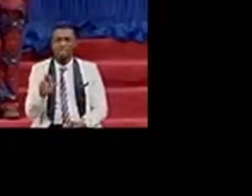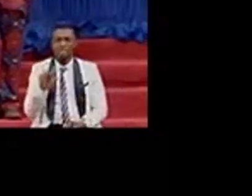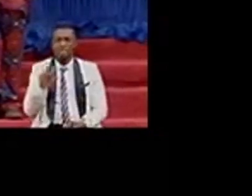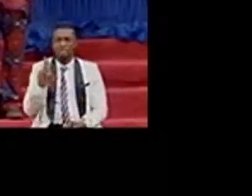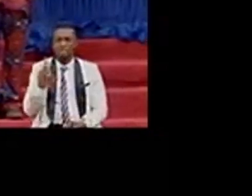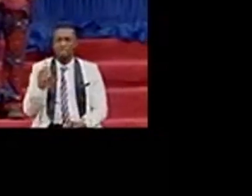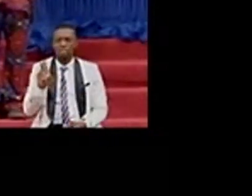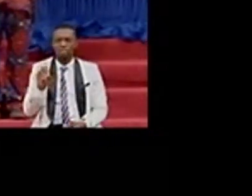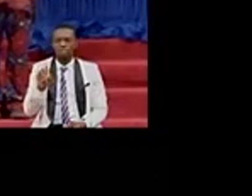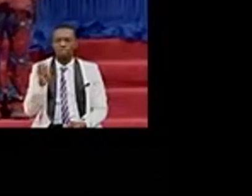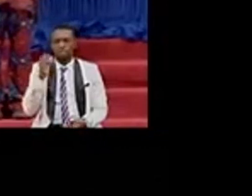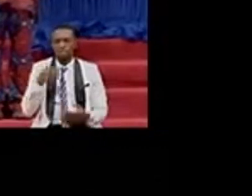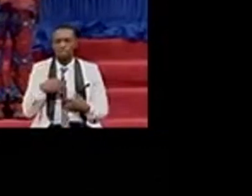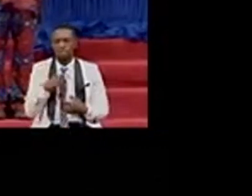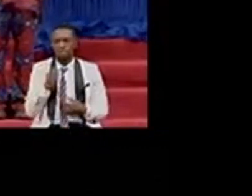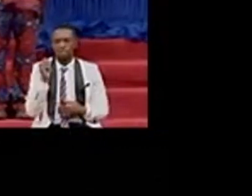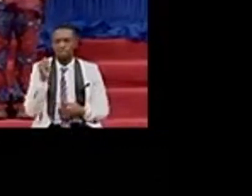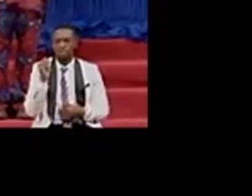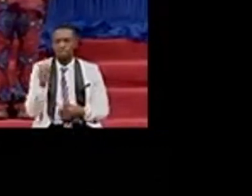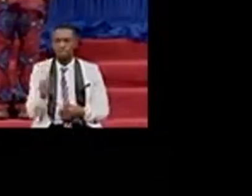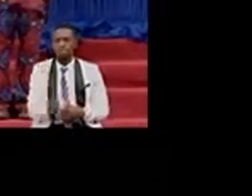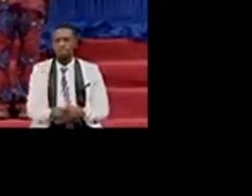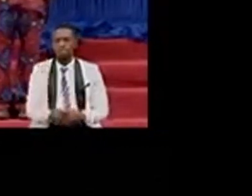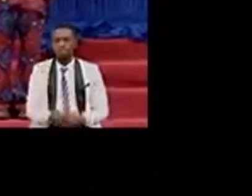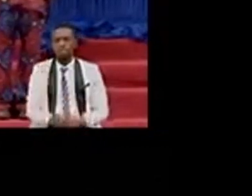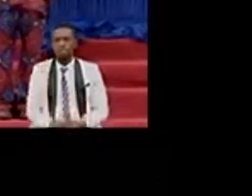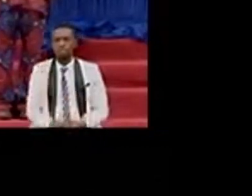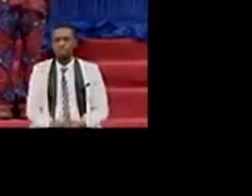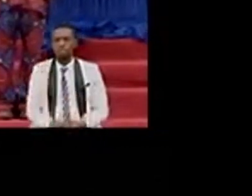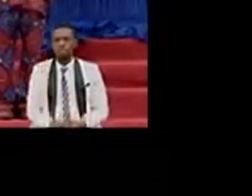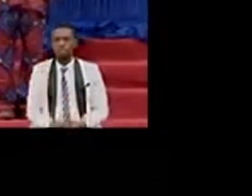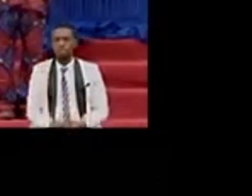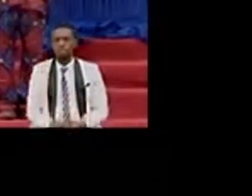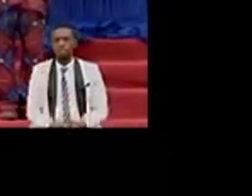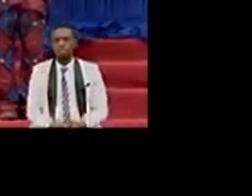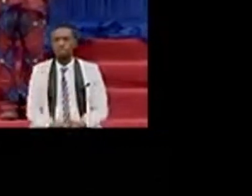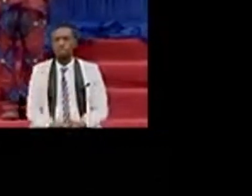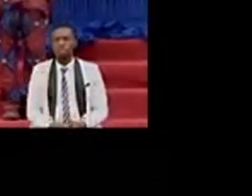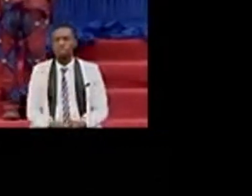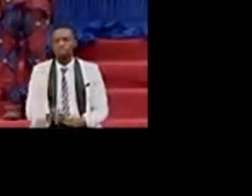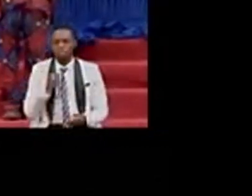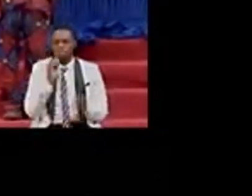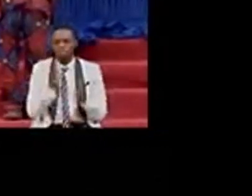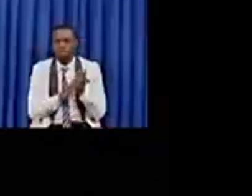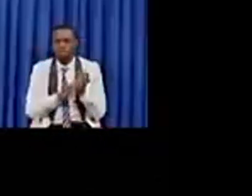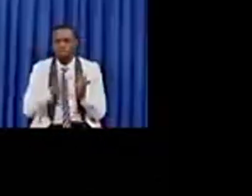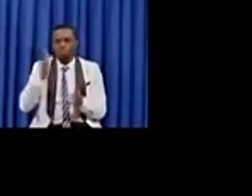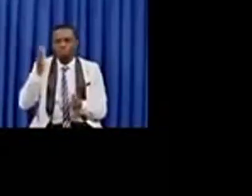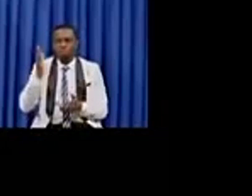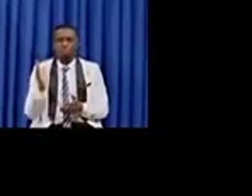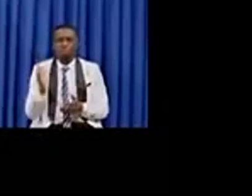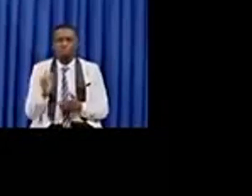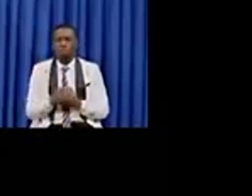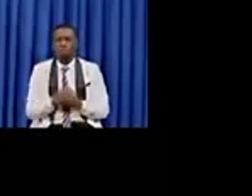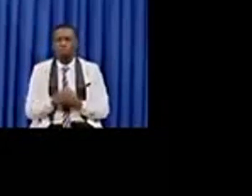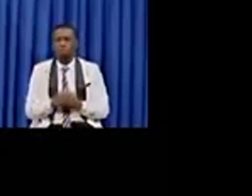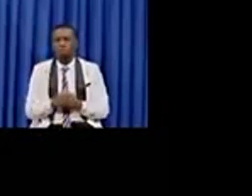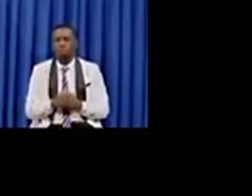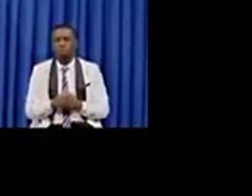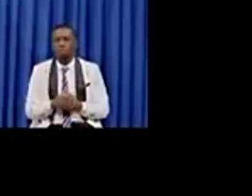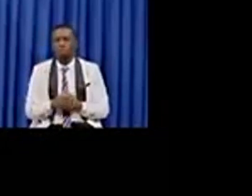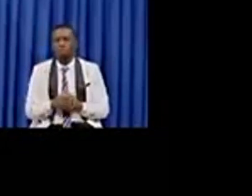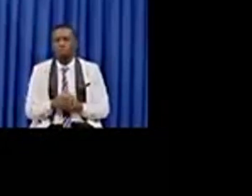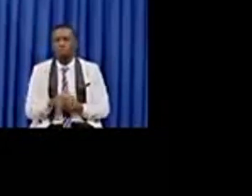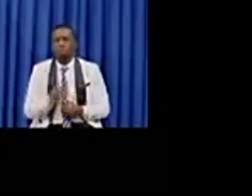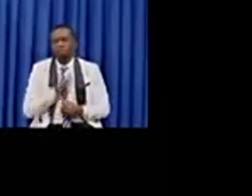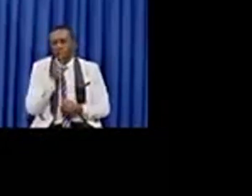He has a testimony. Go ahead. Praise God. Praise God. I'm here